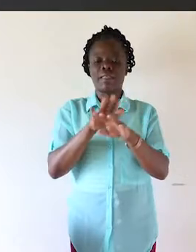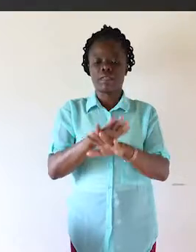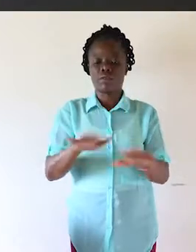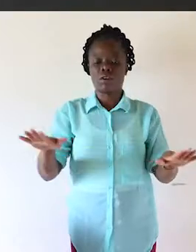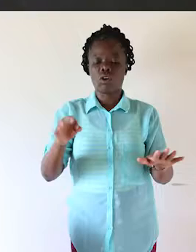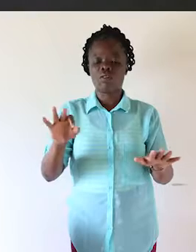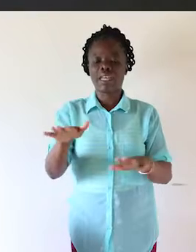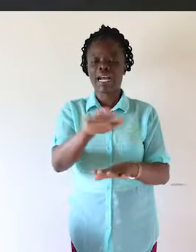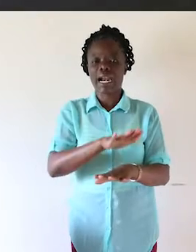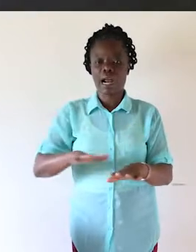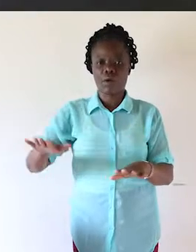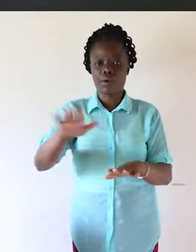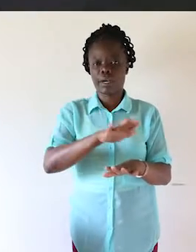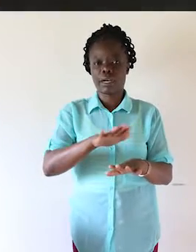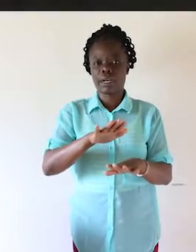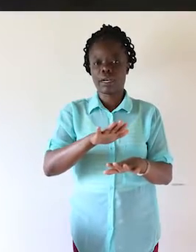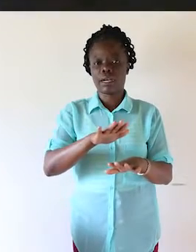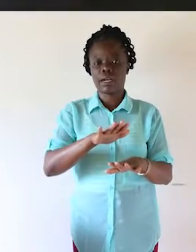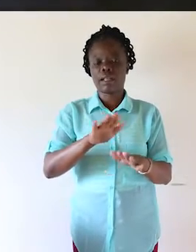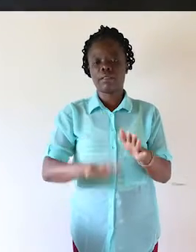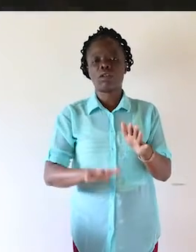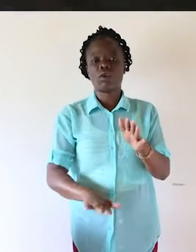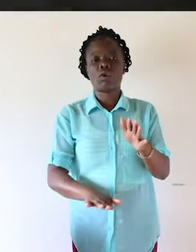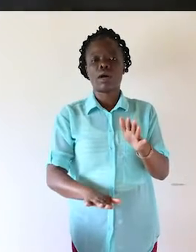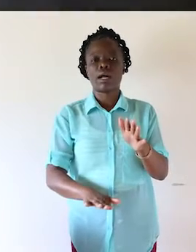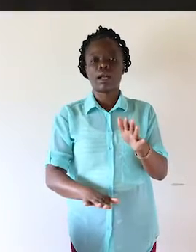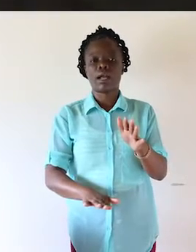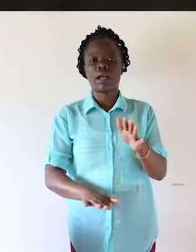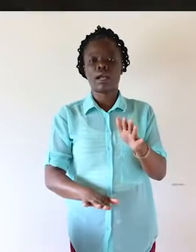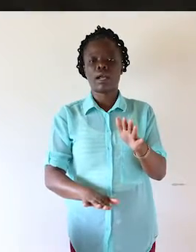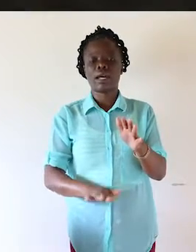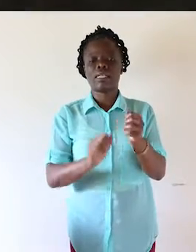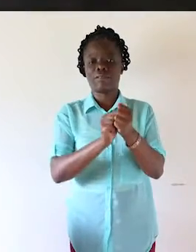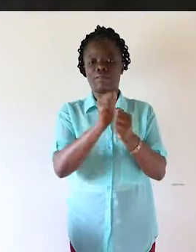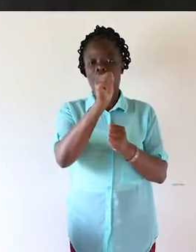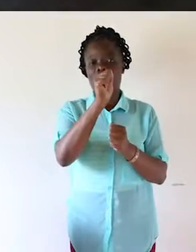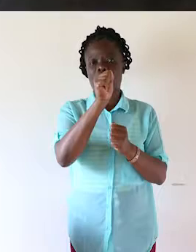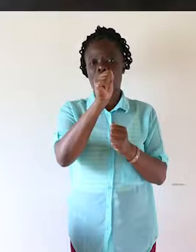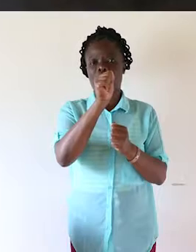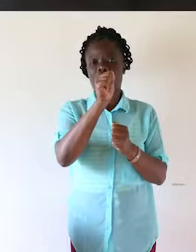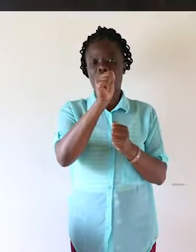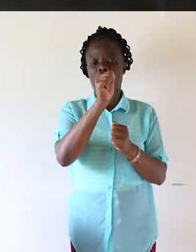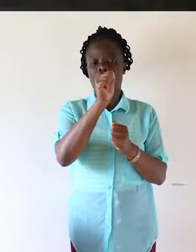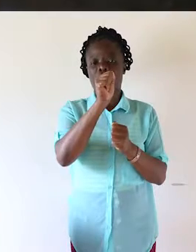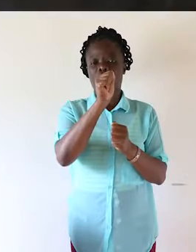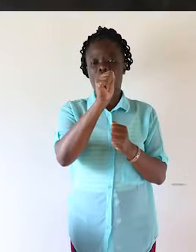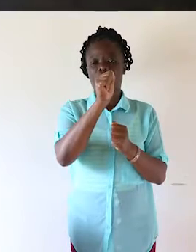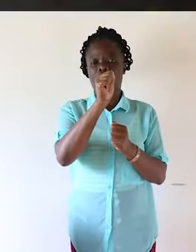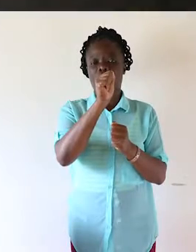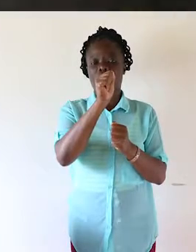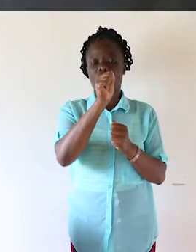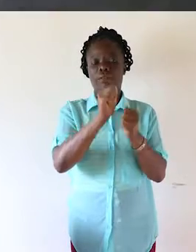floor or the ground up to the other rail, the lower rail is 15